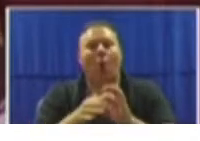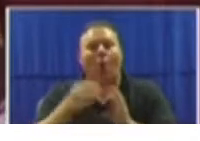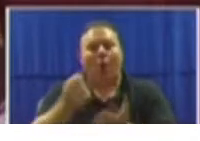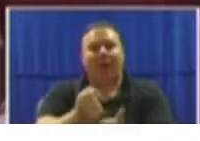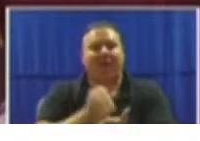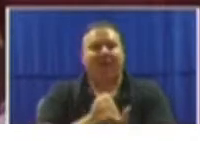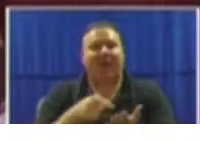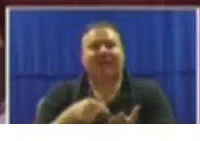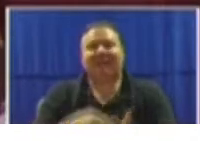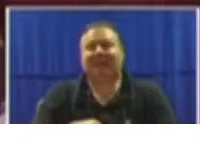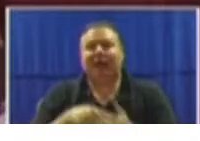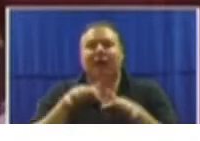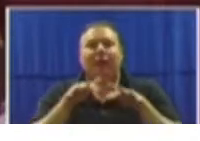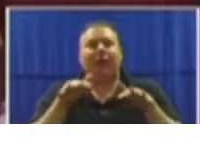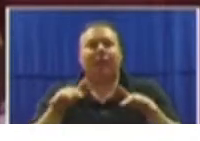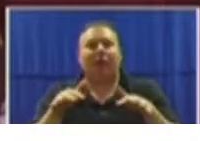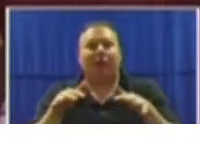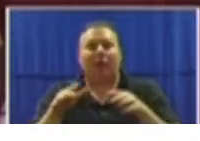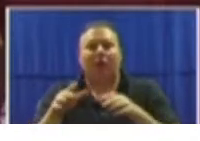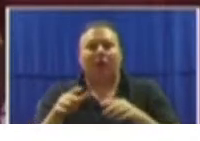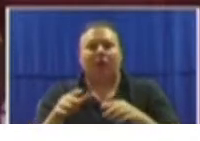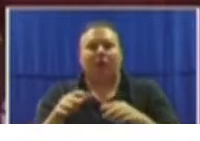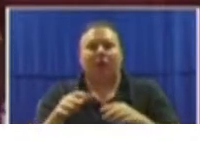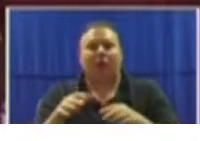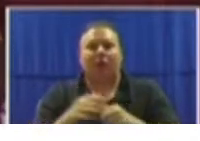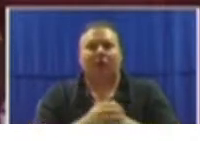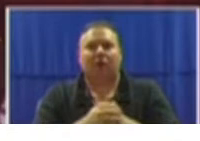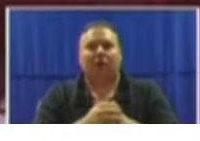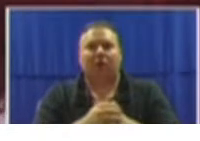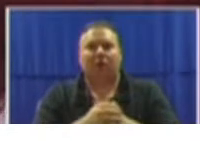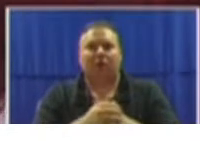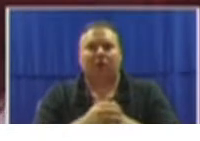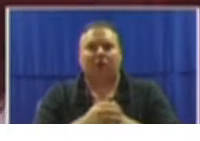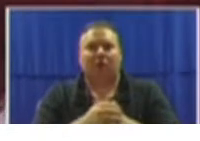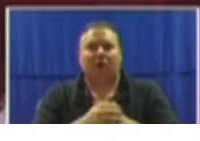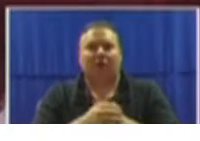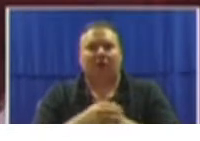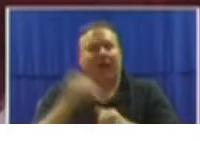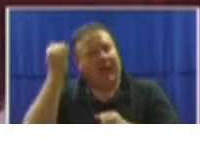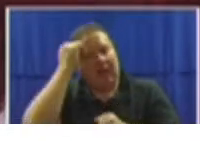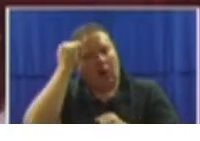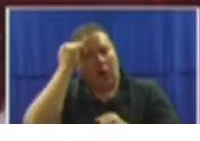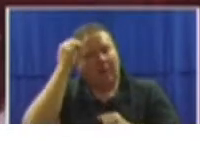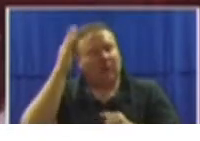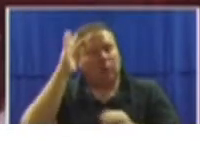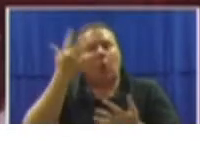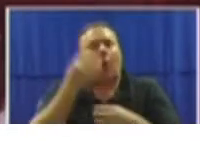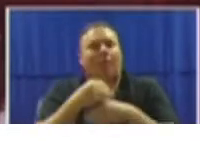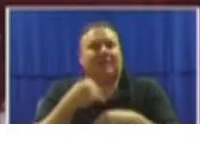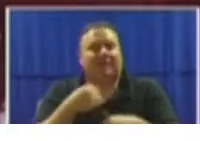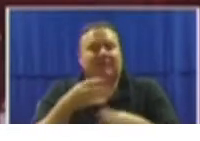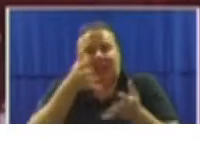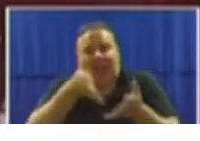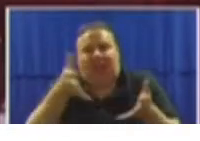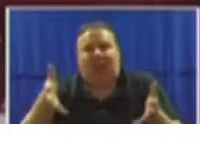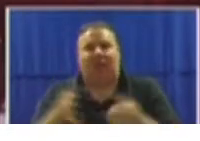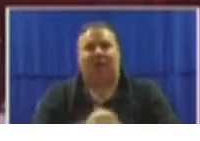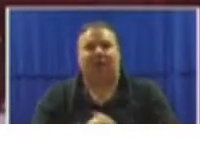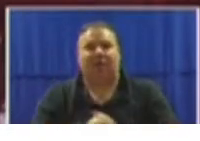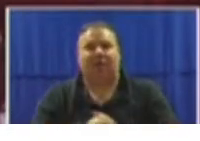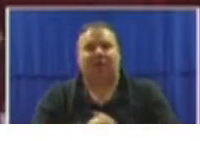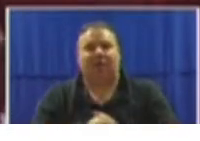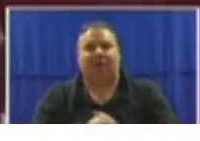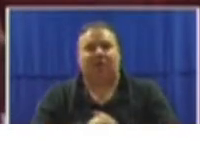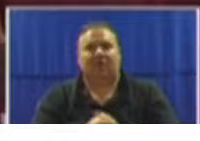where our people are confronted with most despicable forms of incompetence. The queues, the lack of